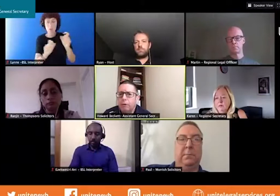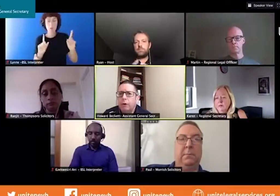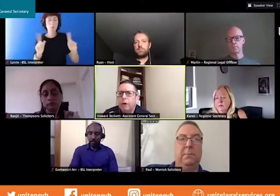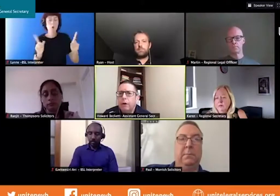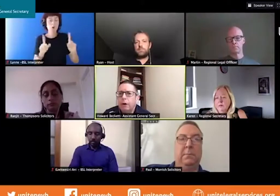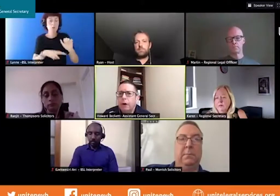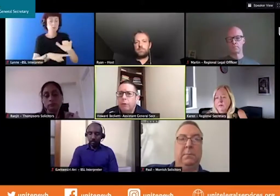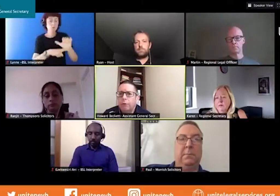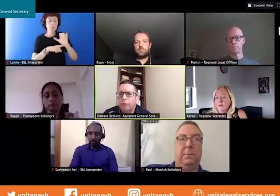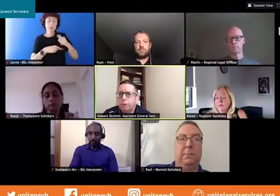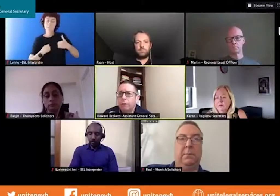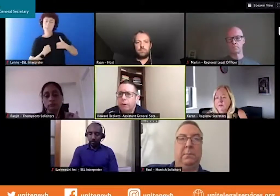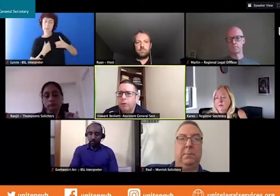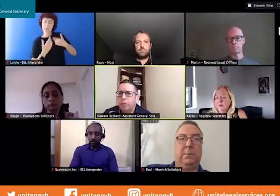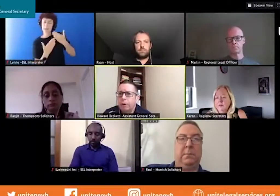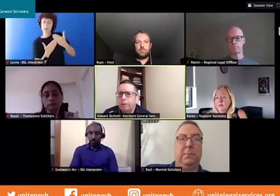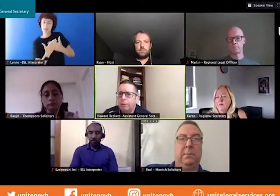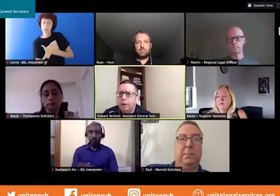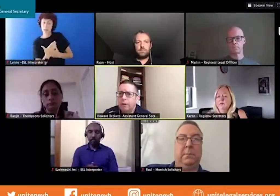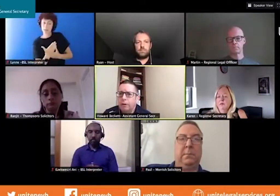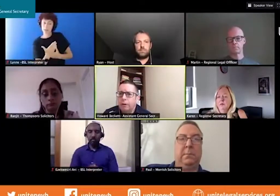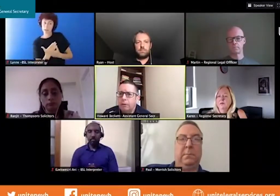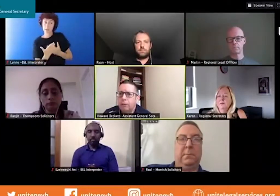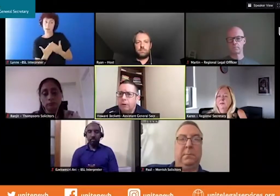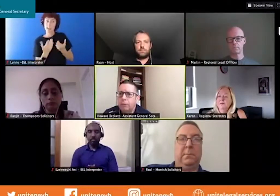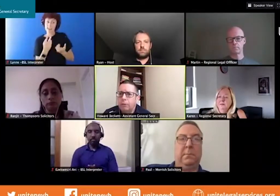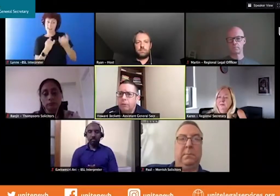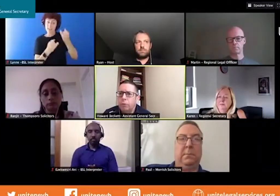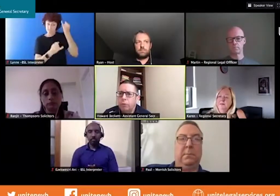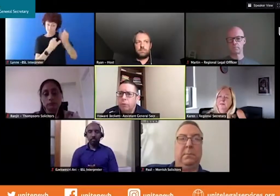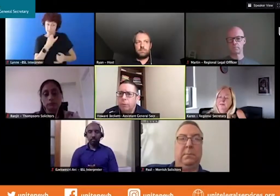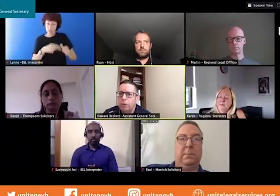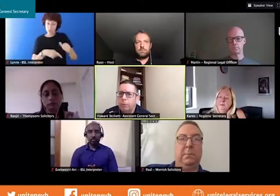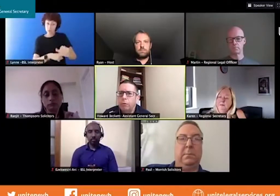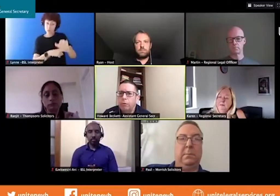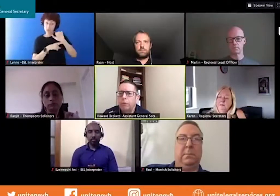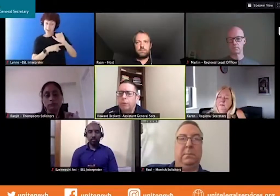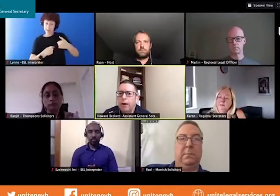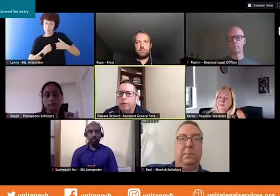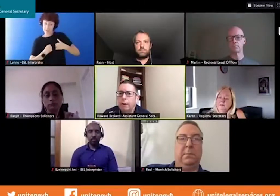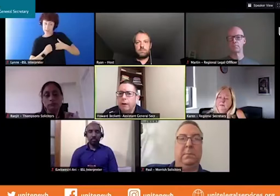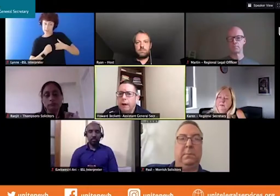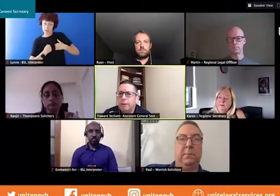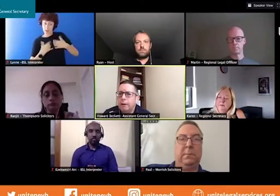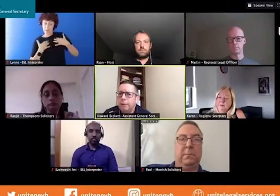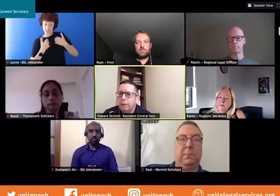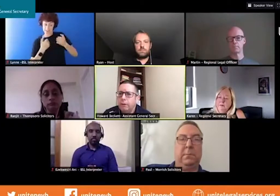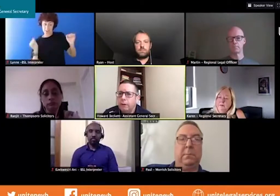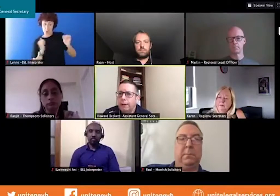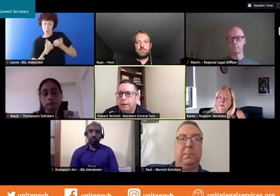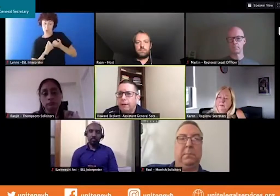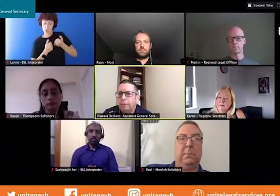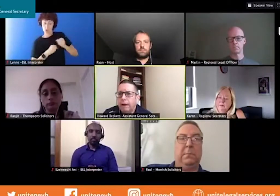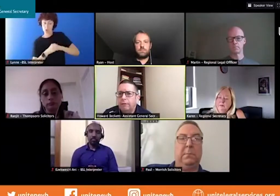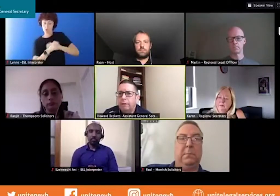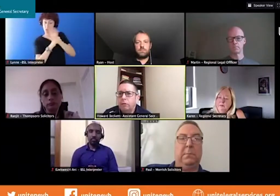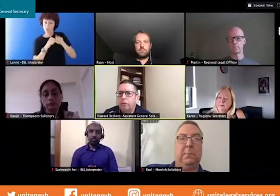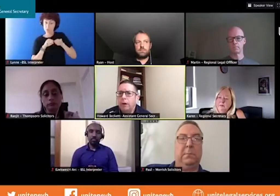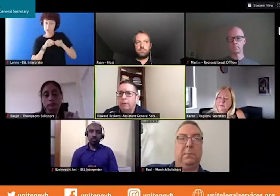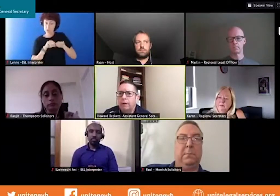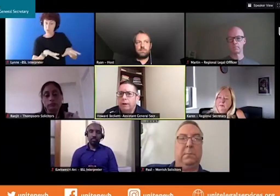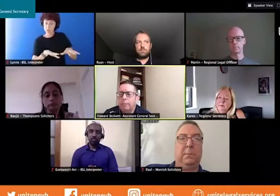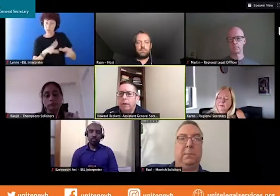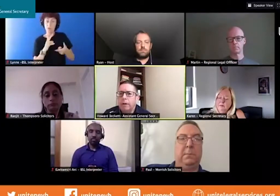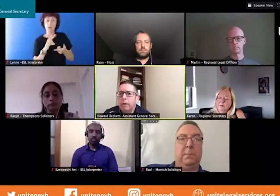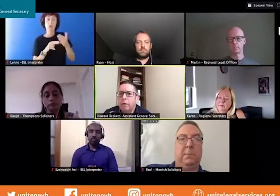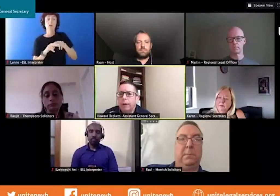you? Was it foreseeable, if they failed to take those steps, that you were going to be exposed to the virus? And if the answer to that is yes, then you have a